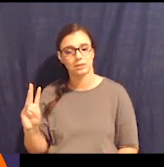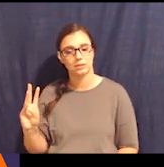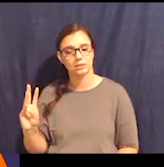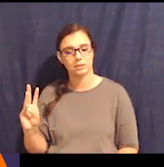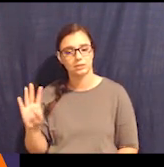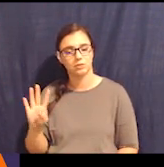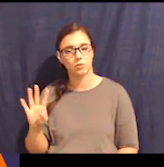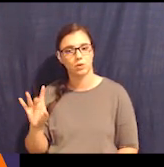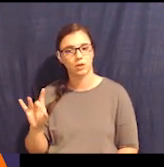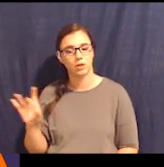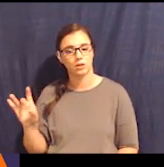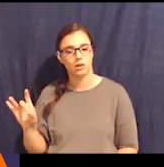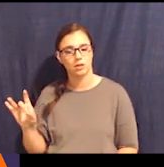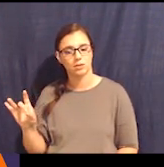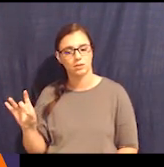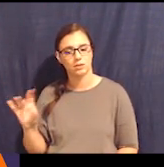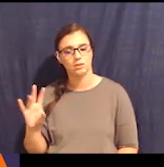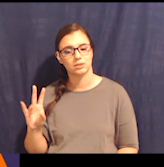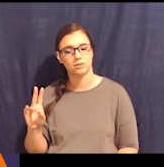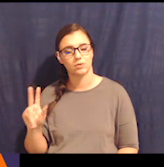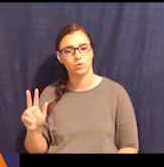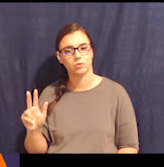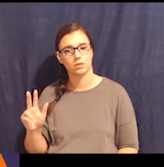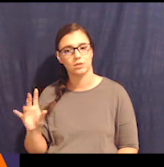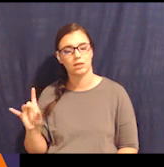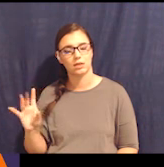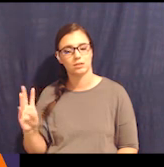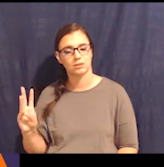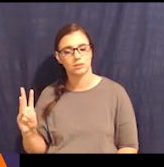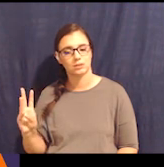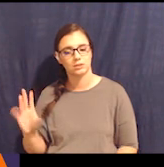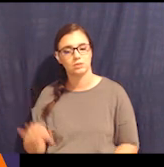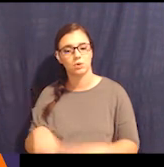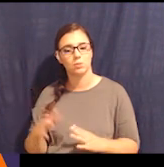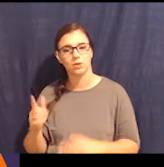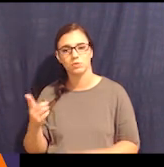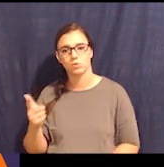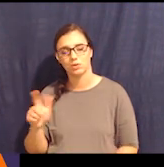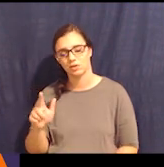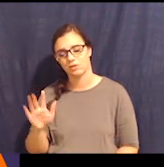1-866-488-7386, and it's open 24 hours a day, 7 days a week. That's